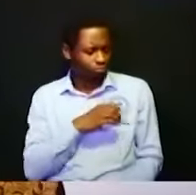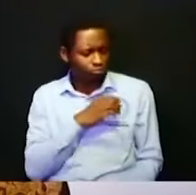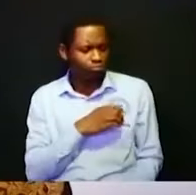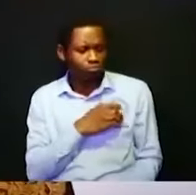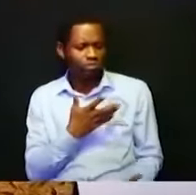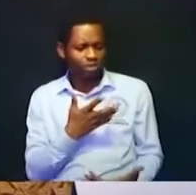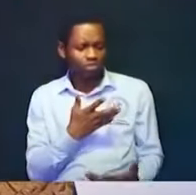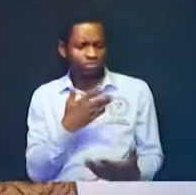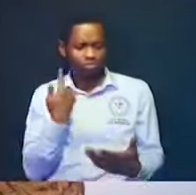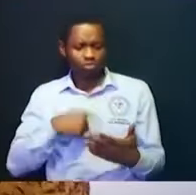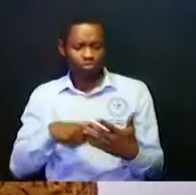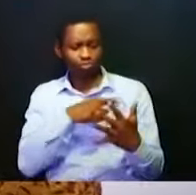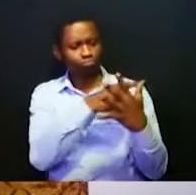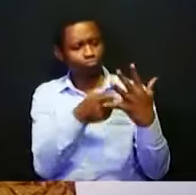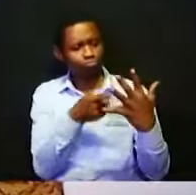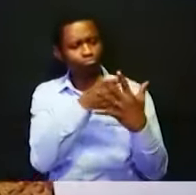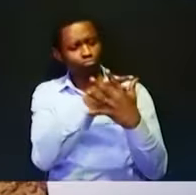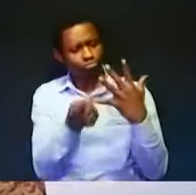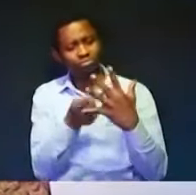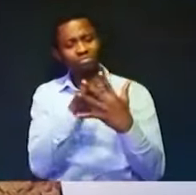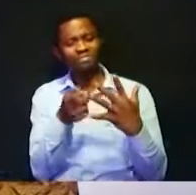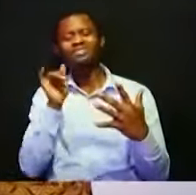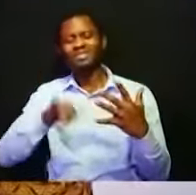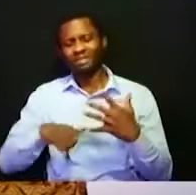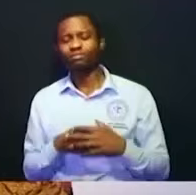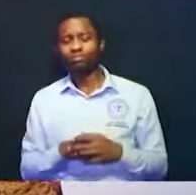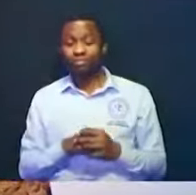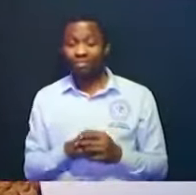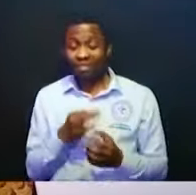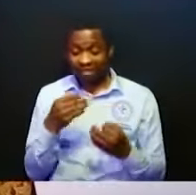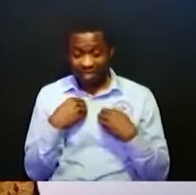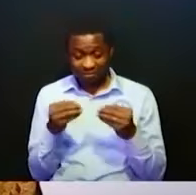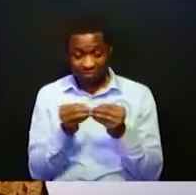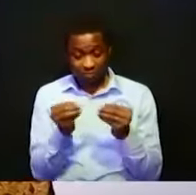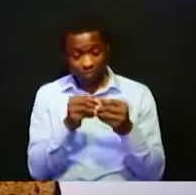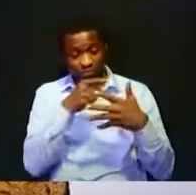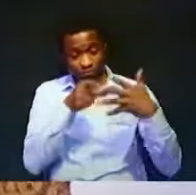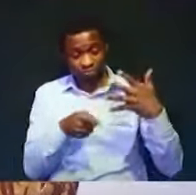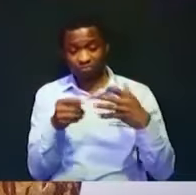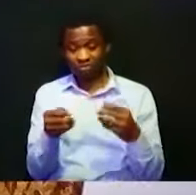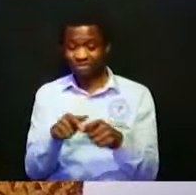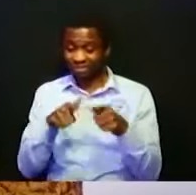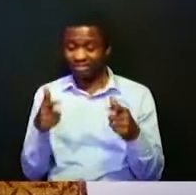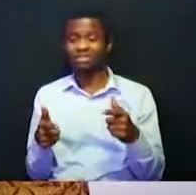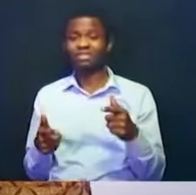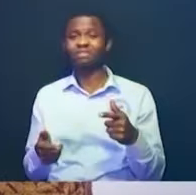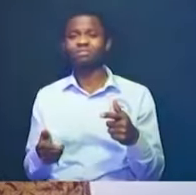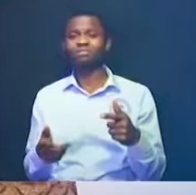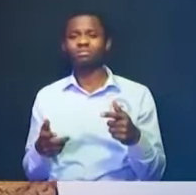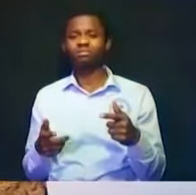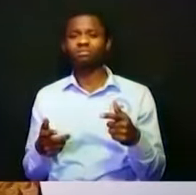I've enumerated. Nemum suban pa te said e mabobo so no. Now if you have them in greater measure. She say wo we num bebre na do wo